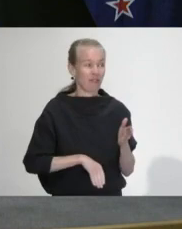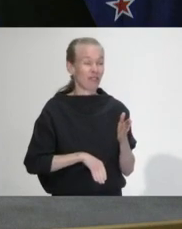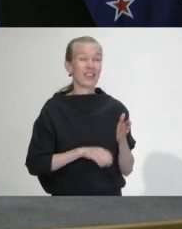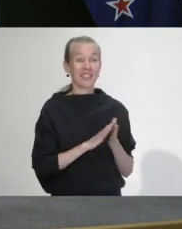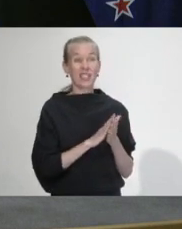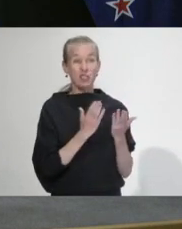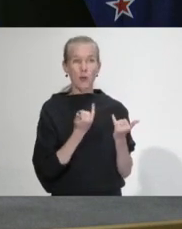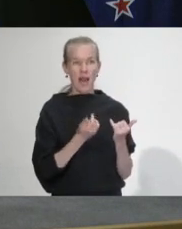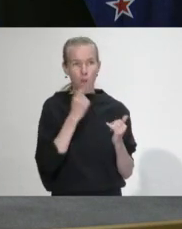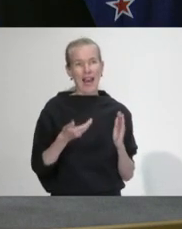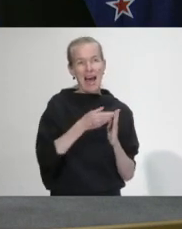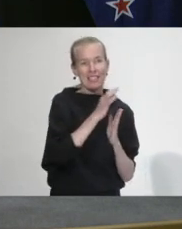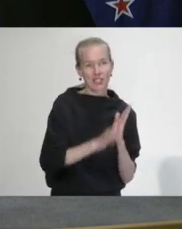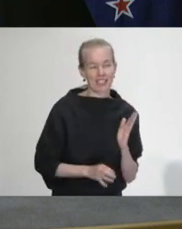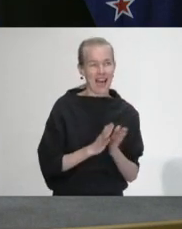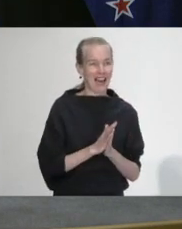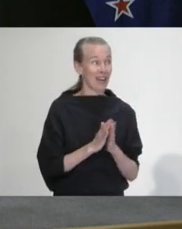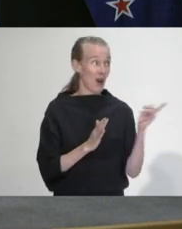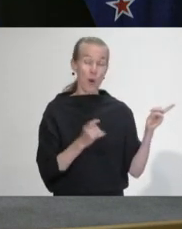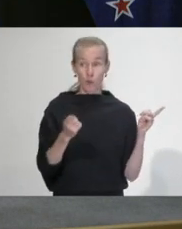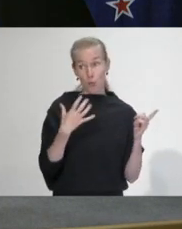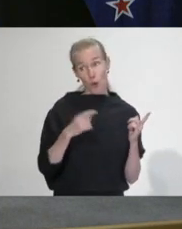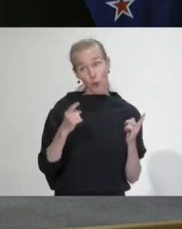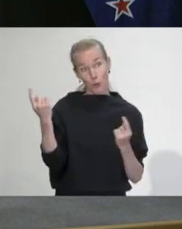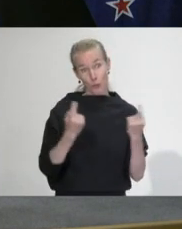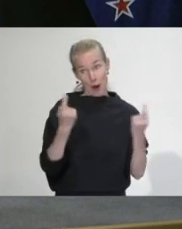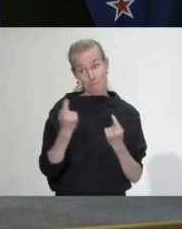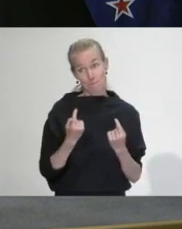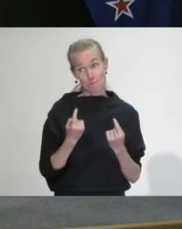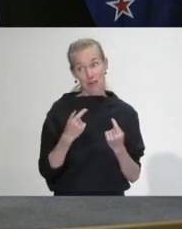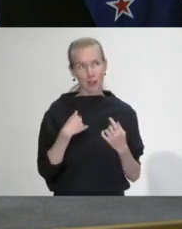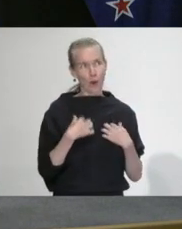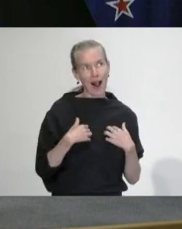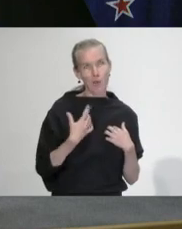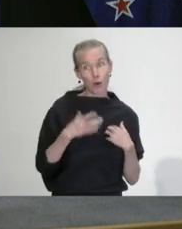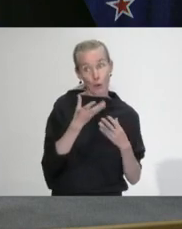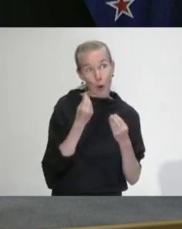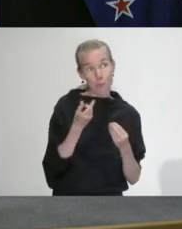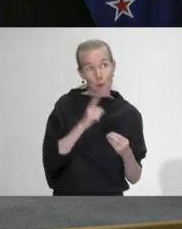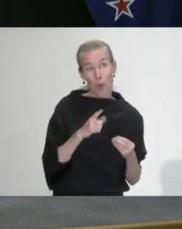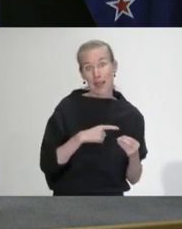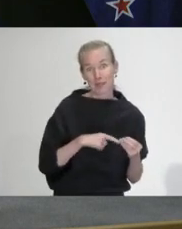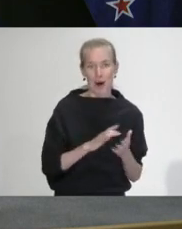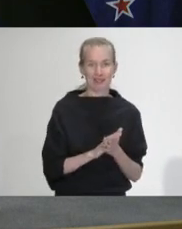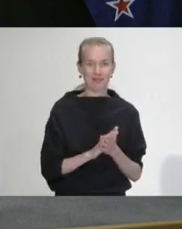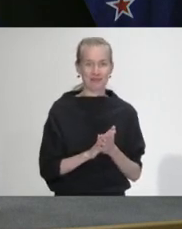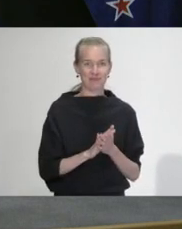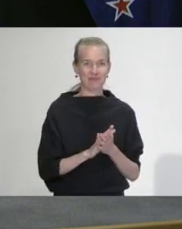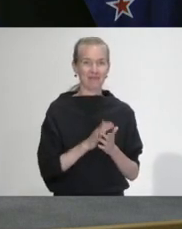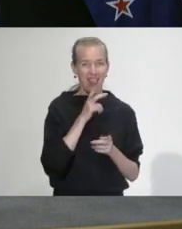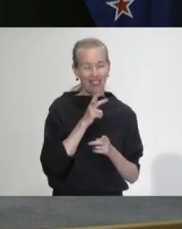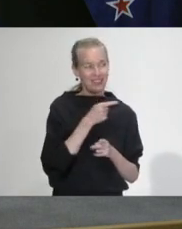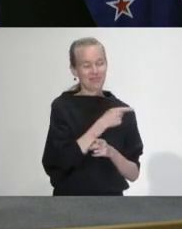precious moments. All right, we'll just take the last couple. Yeah. Oh no, you didn't have one, Derek. Will the use of an